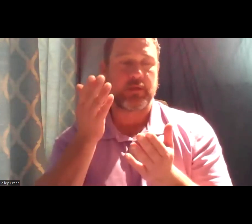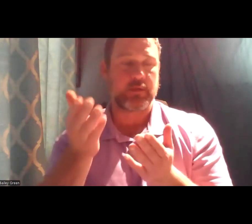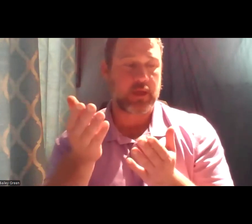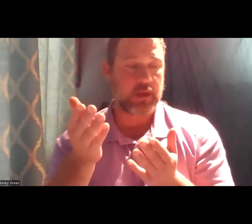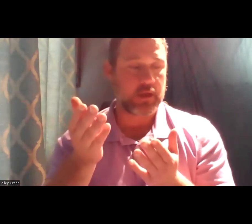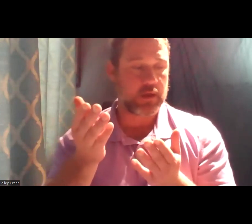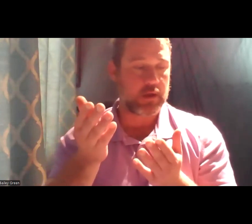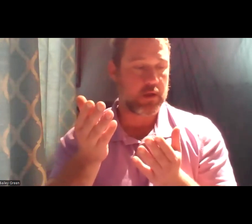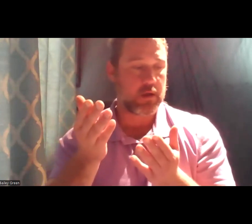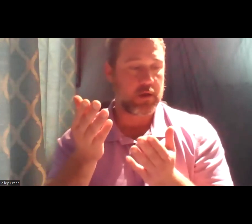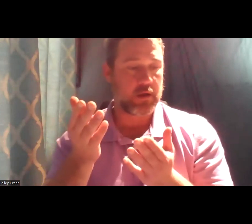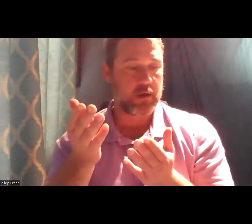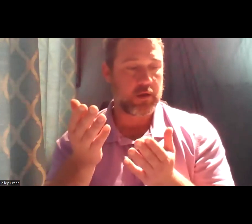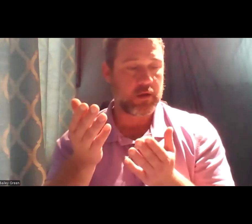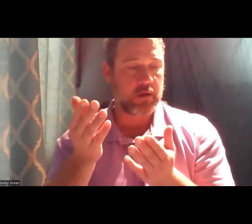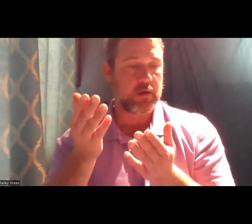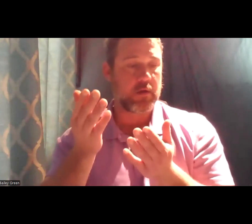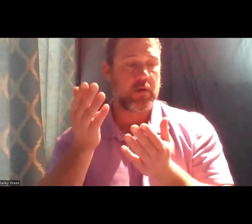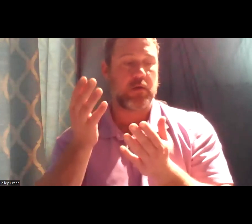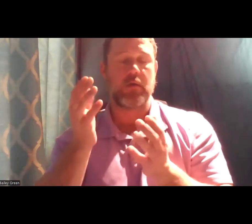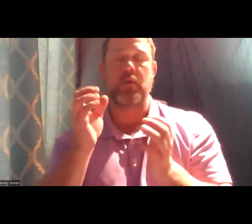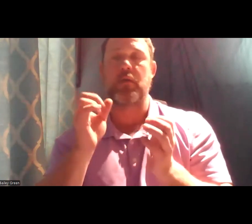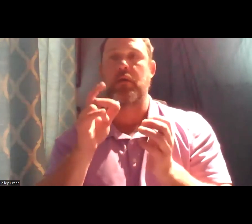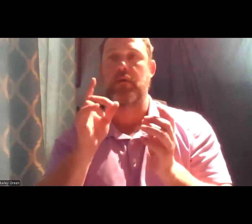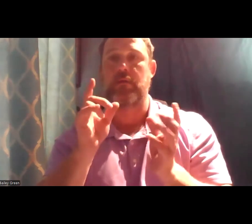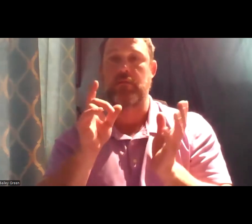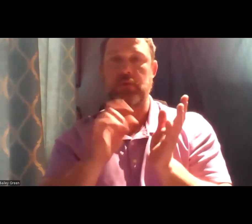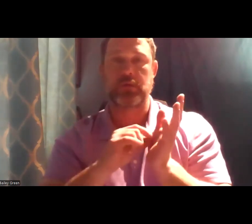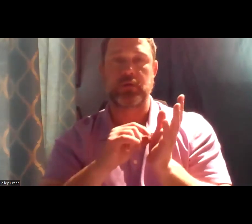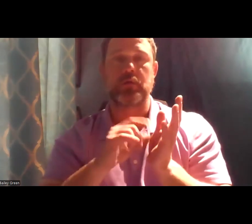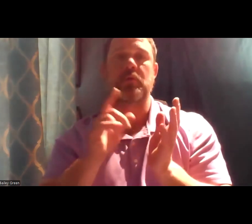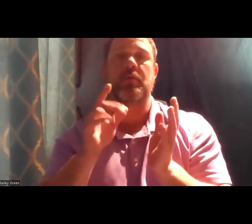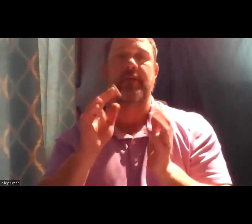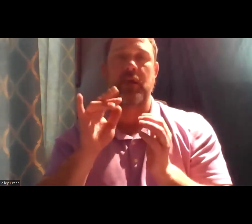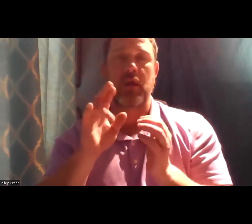having their driver's licenses printed out in person, their vital records,